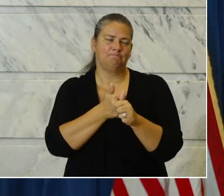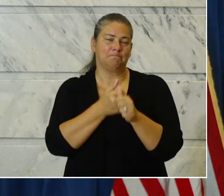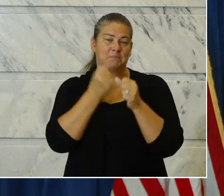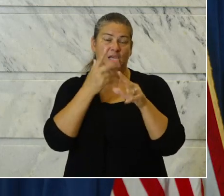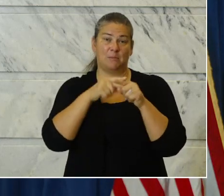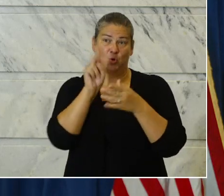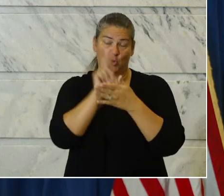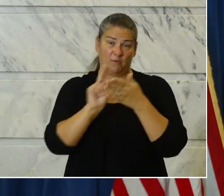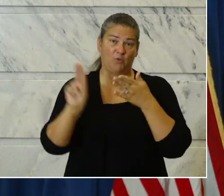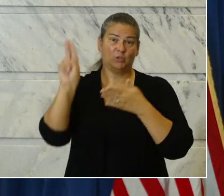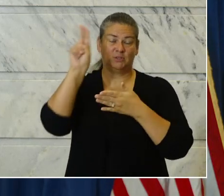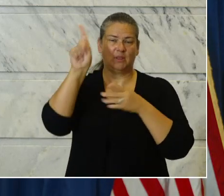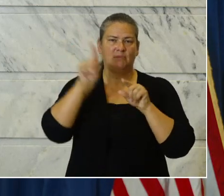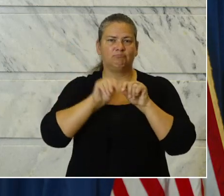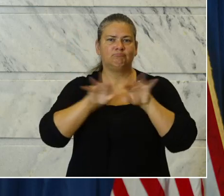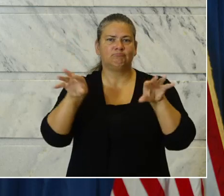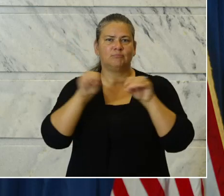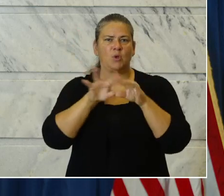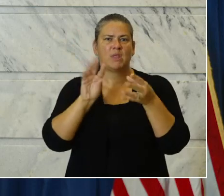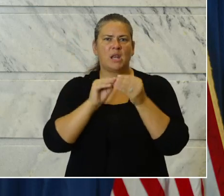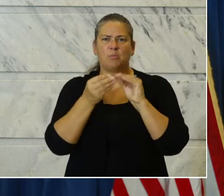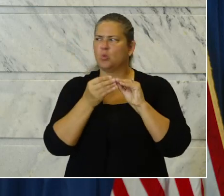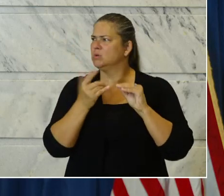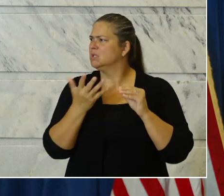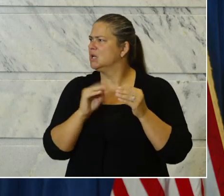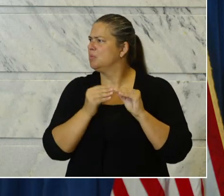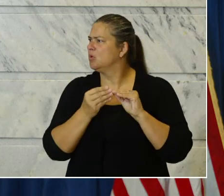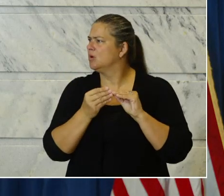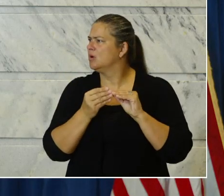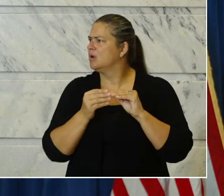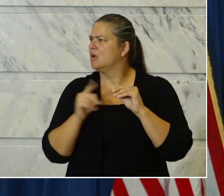universities are putting out. Can you tell me the number again? 500?